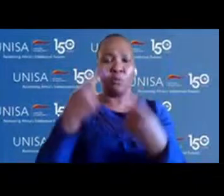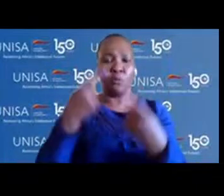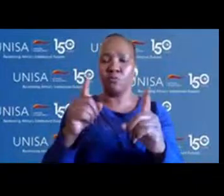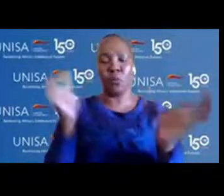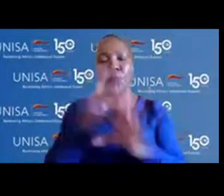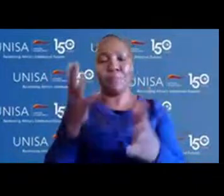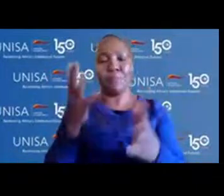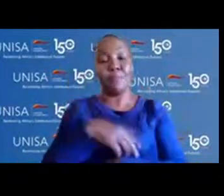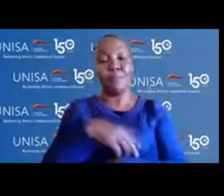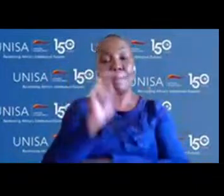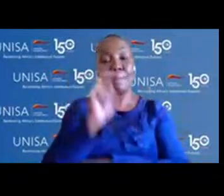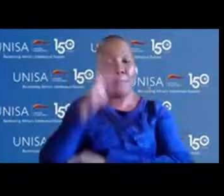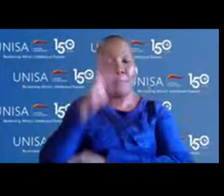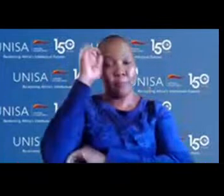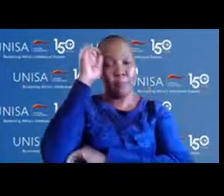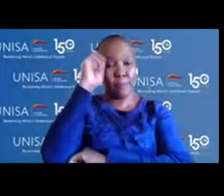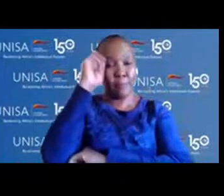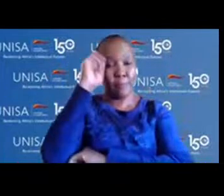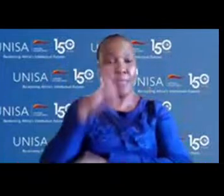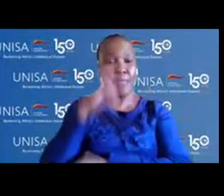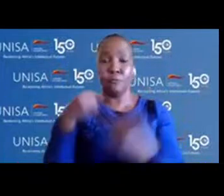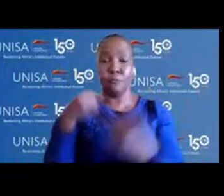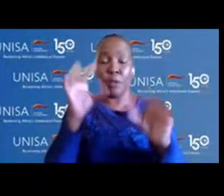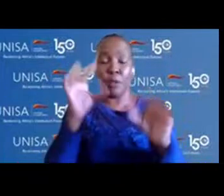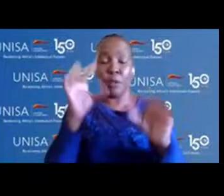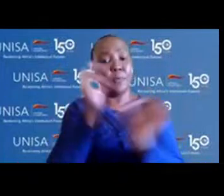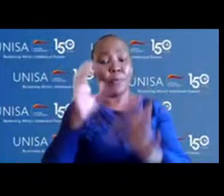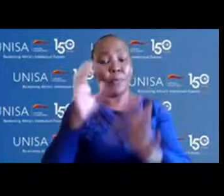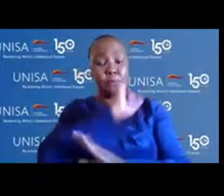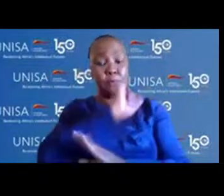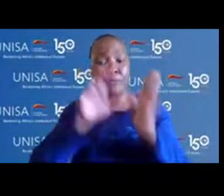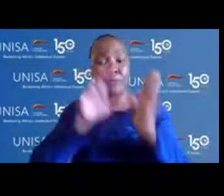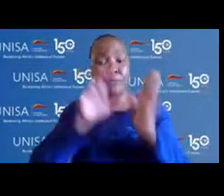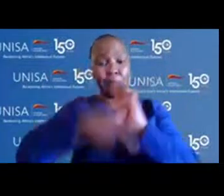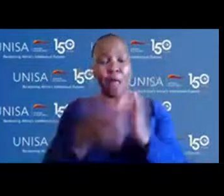that students who does not disclose their disabilities may not